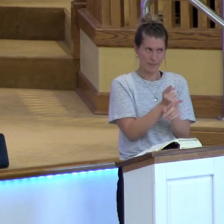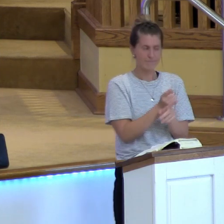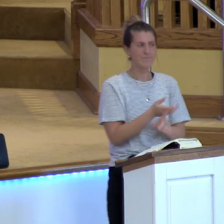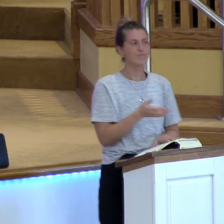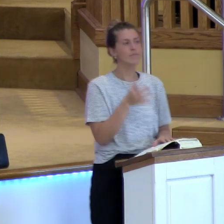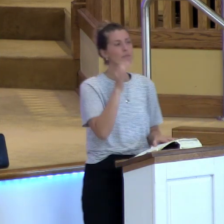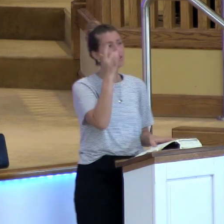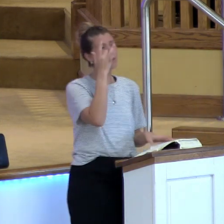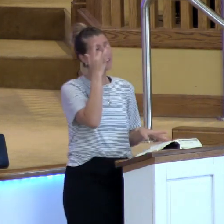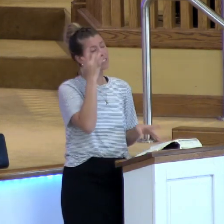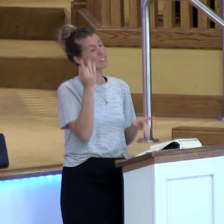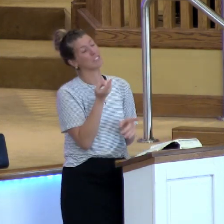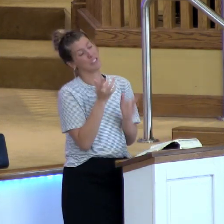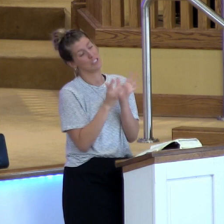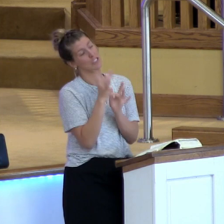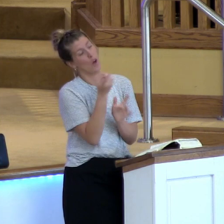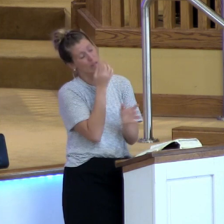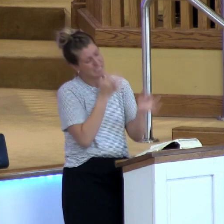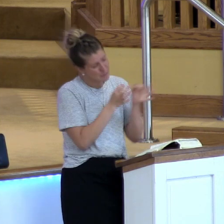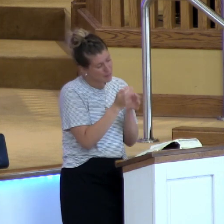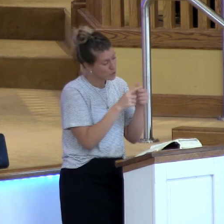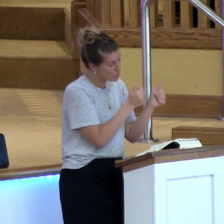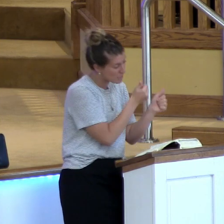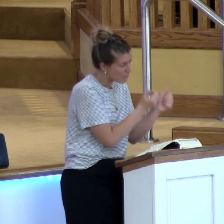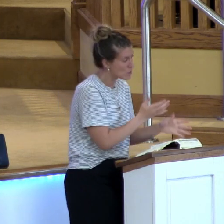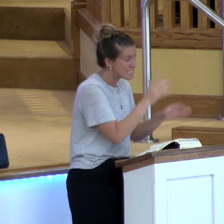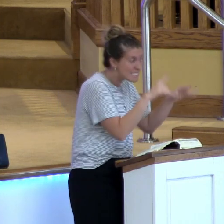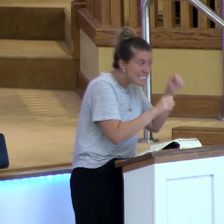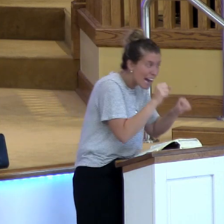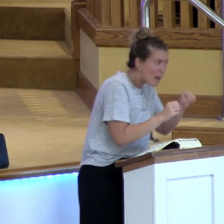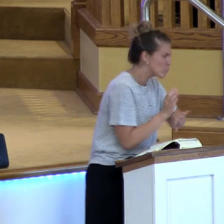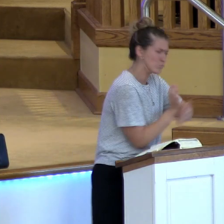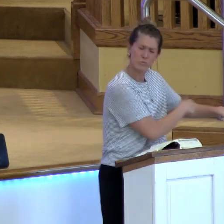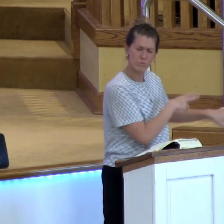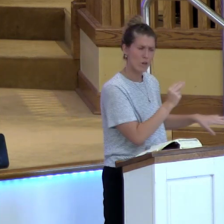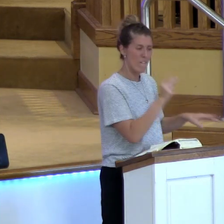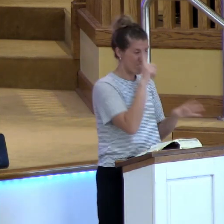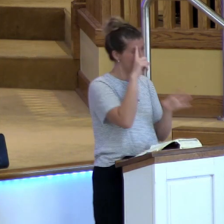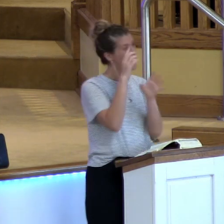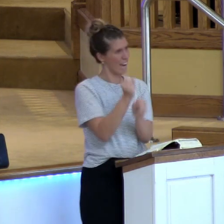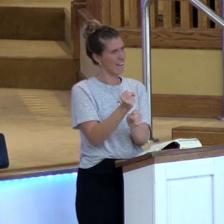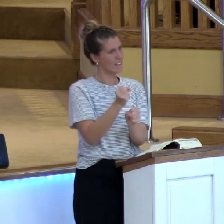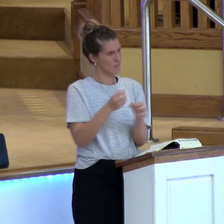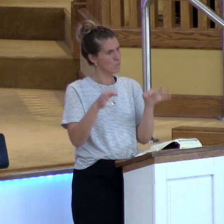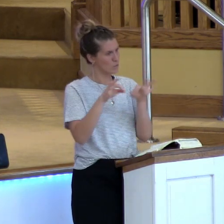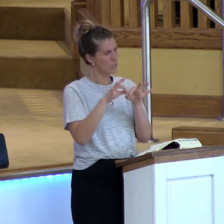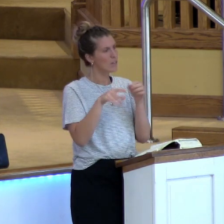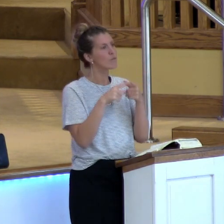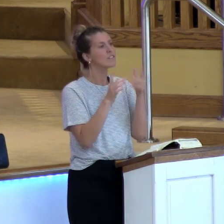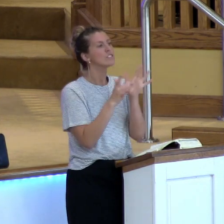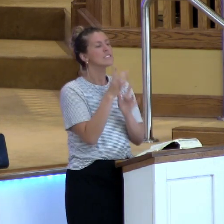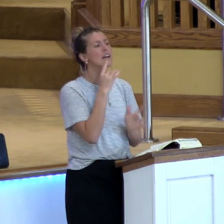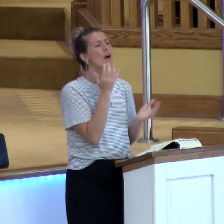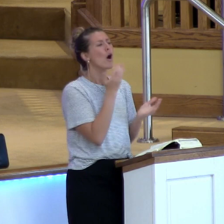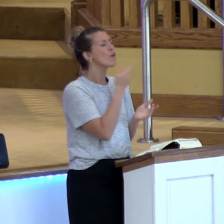And that's why Jesus was constantly telling his disciples not to have doubt, to have faith. And when Jesus was saying, "Oh, ye of little